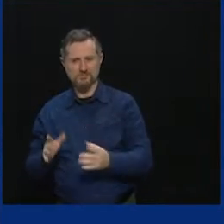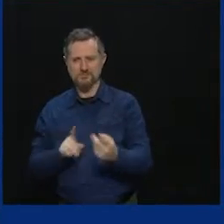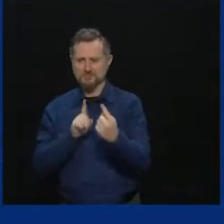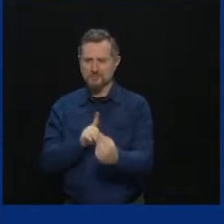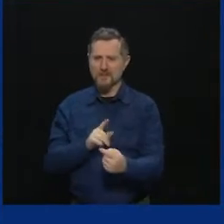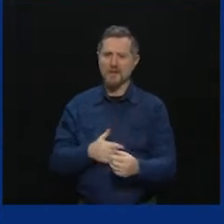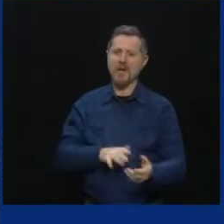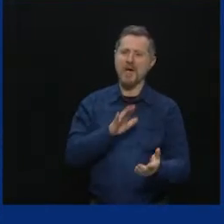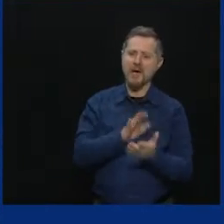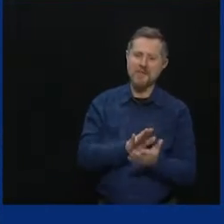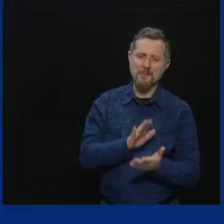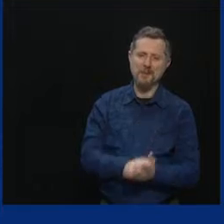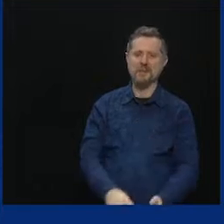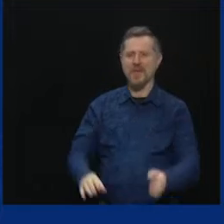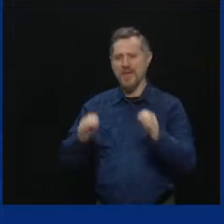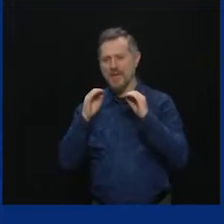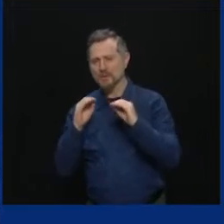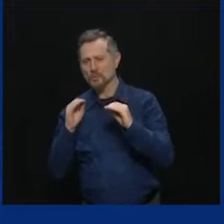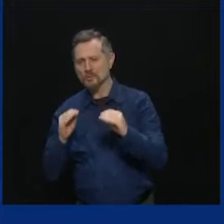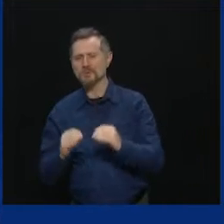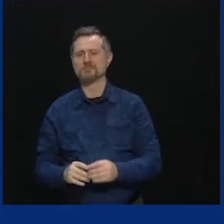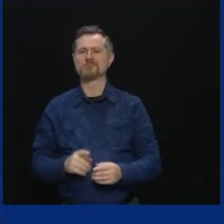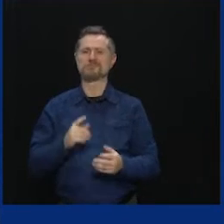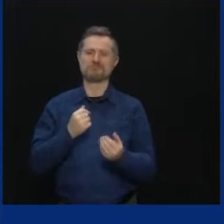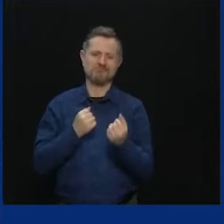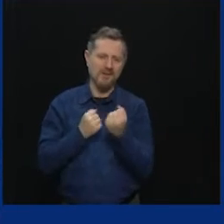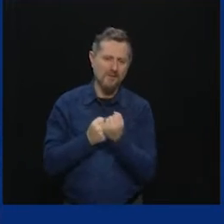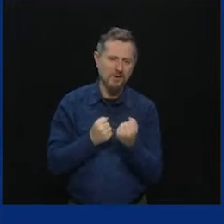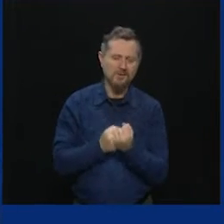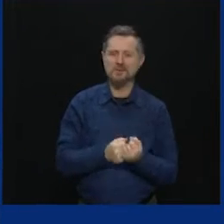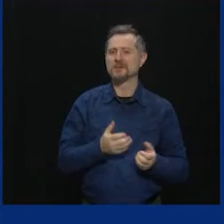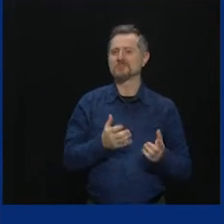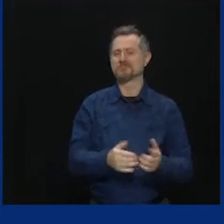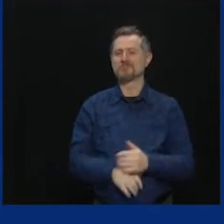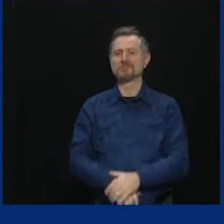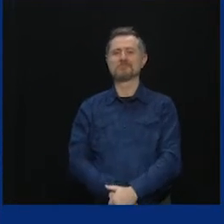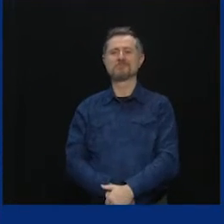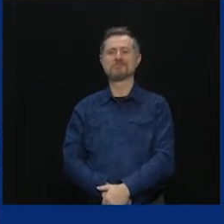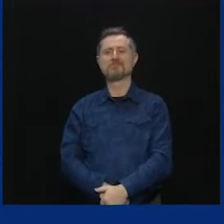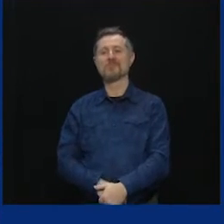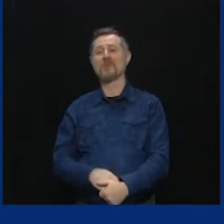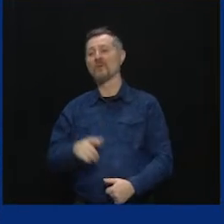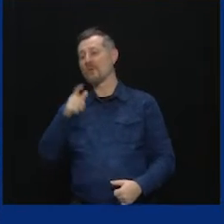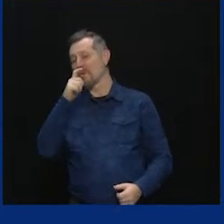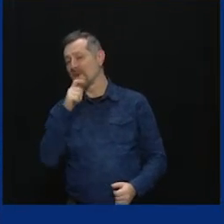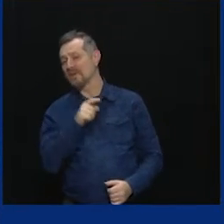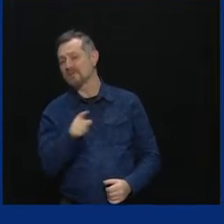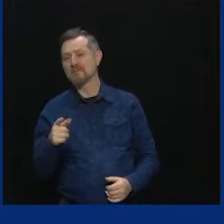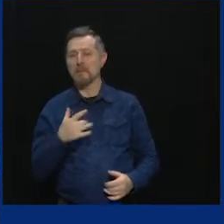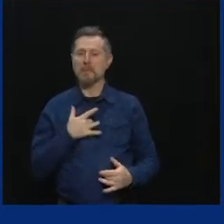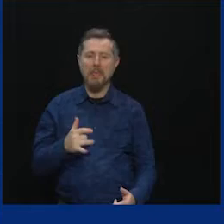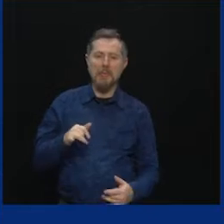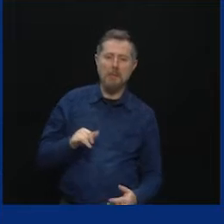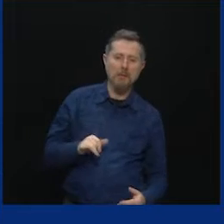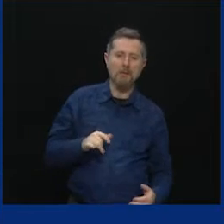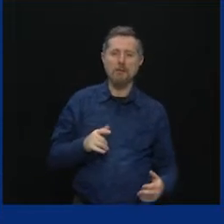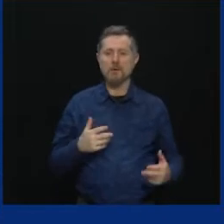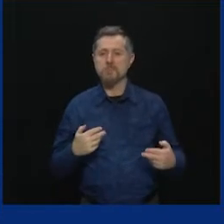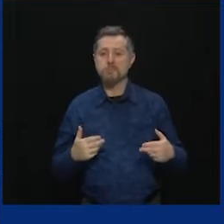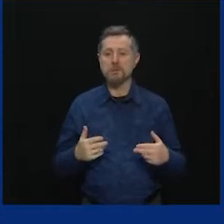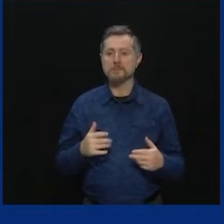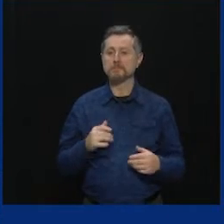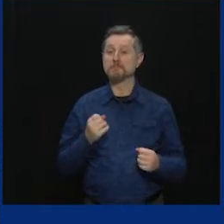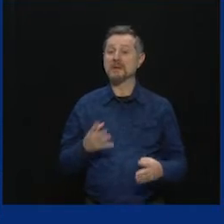and education supports, because when you look at the people who are more likely to commit gun violence, many of